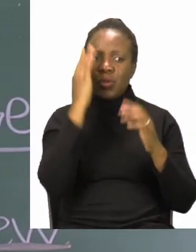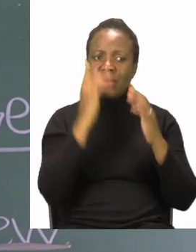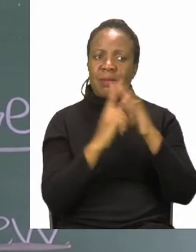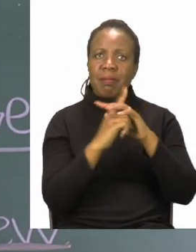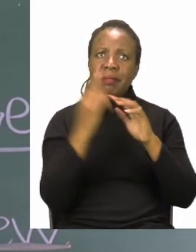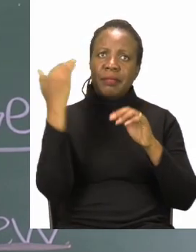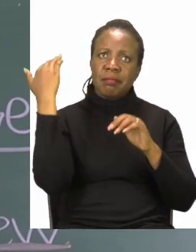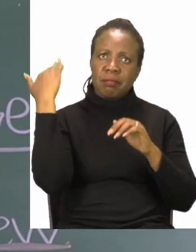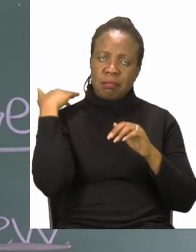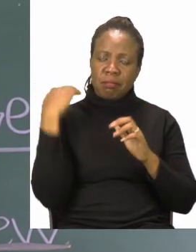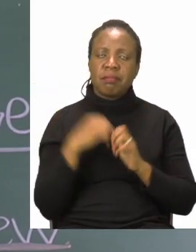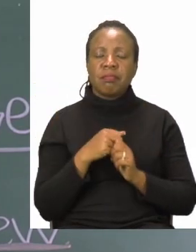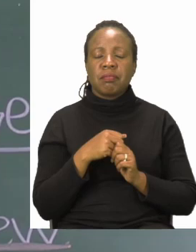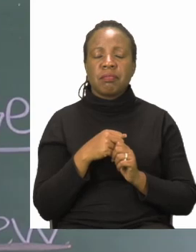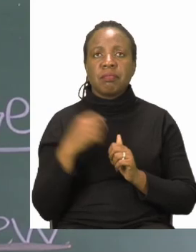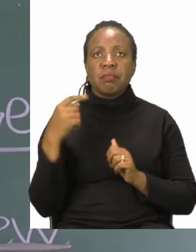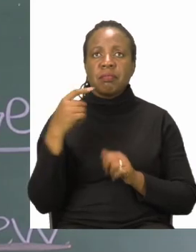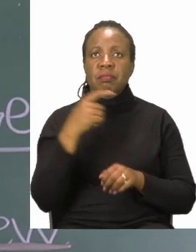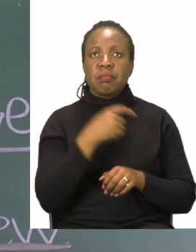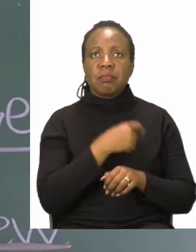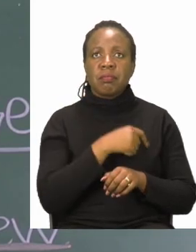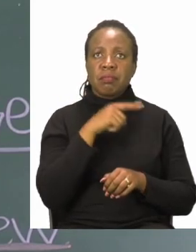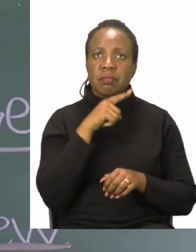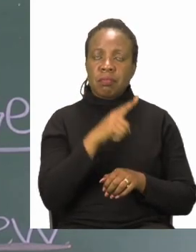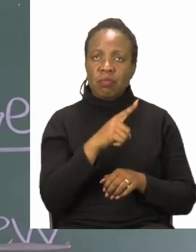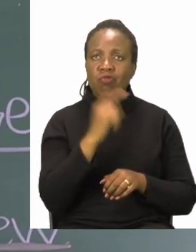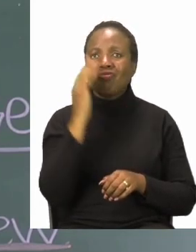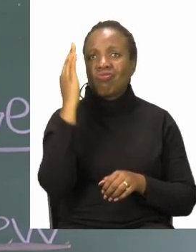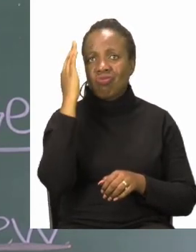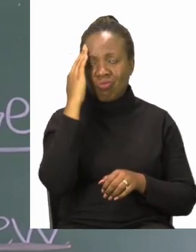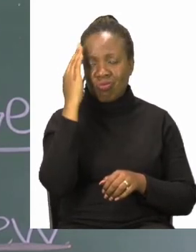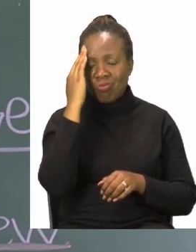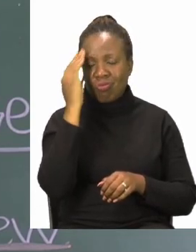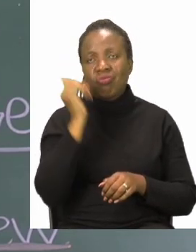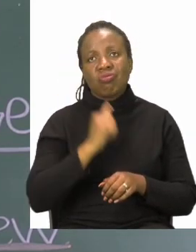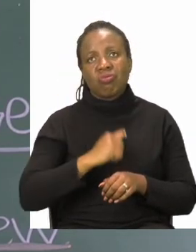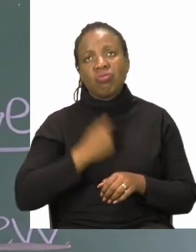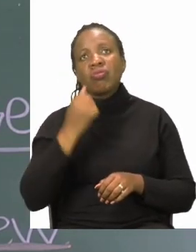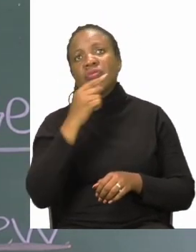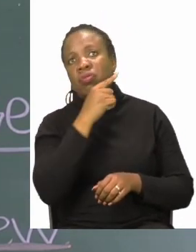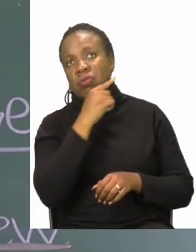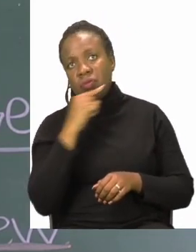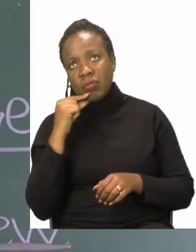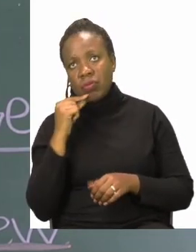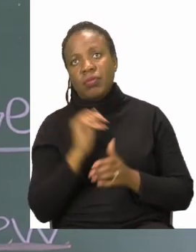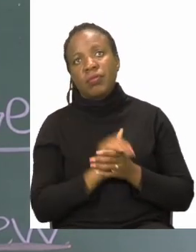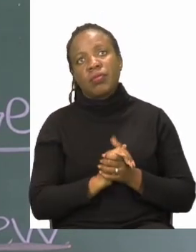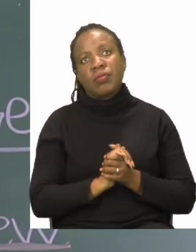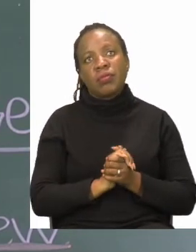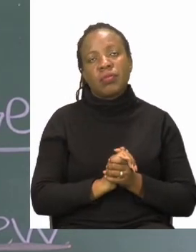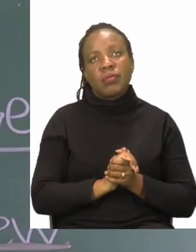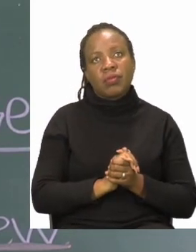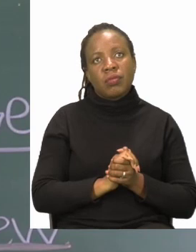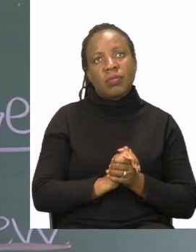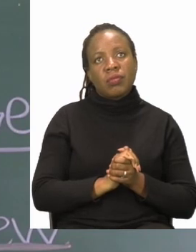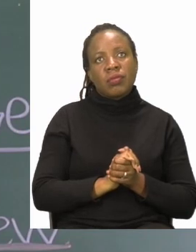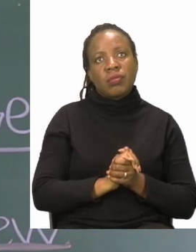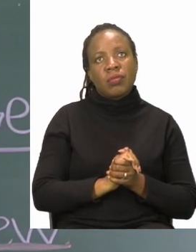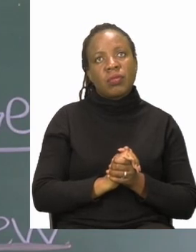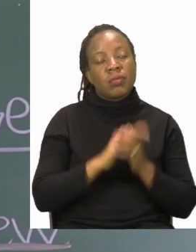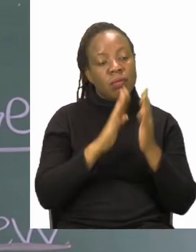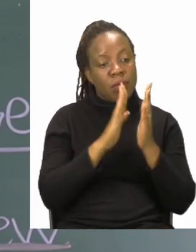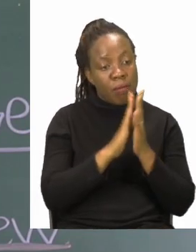she knew my name. Okay, so remember everyone, you have to take